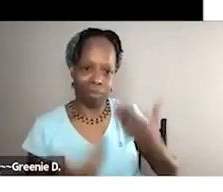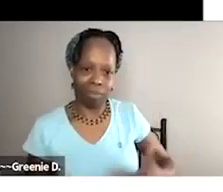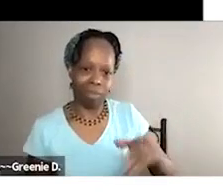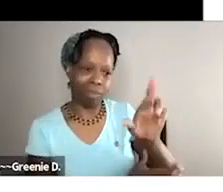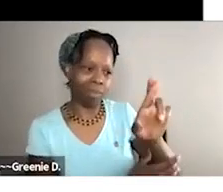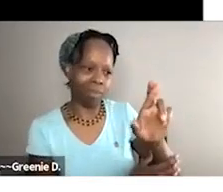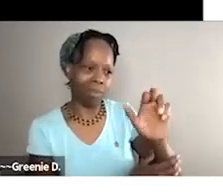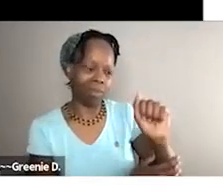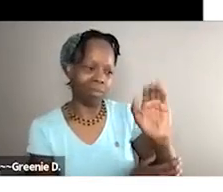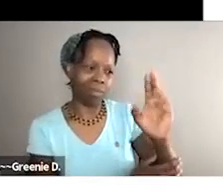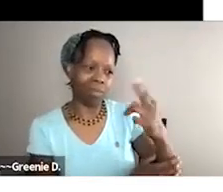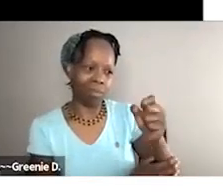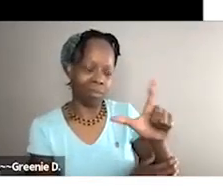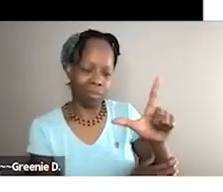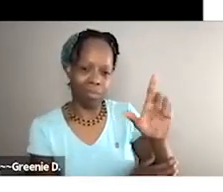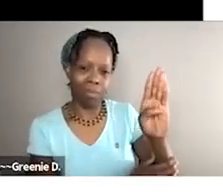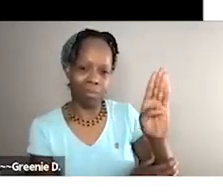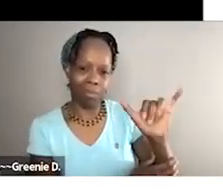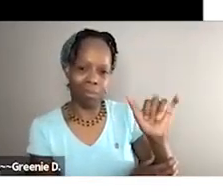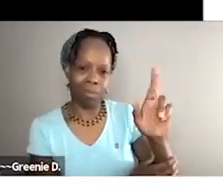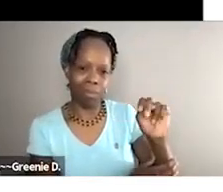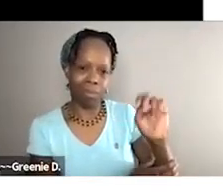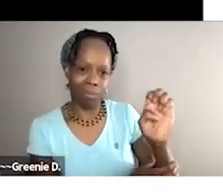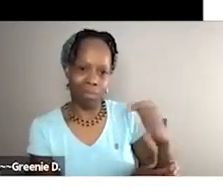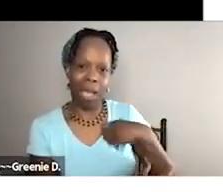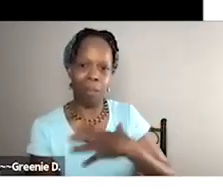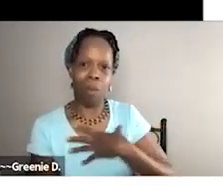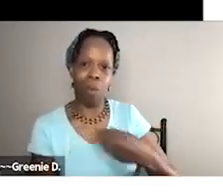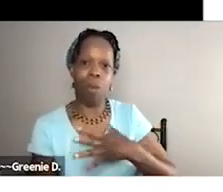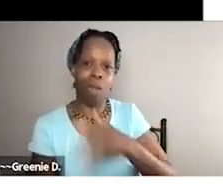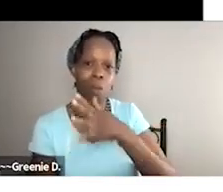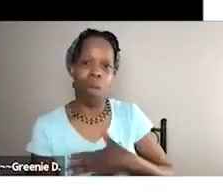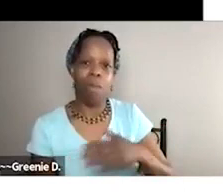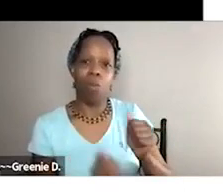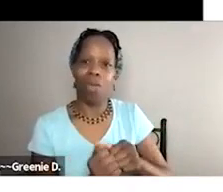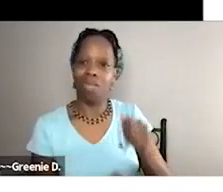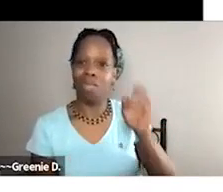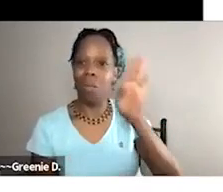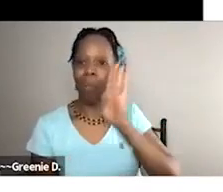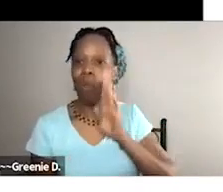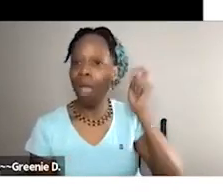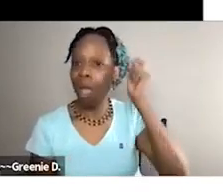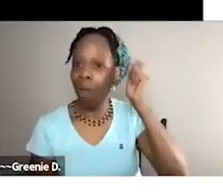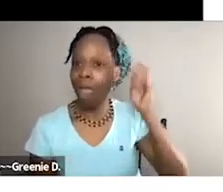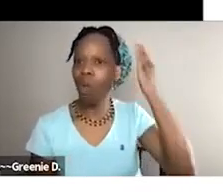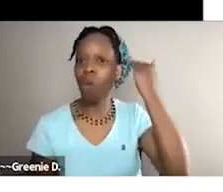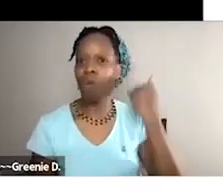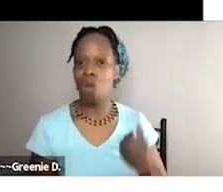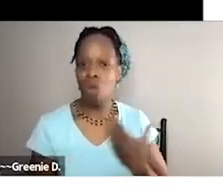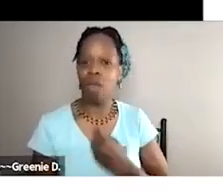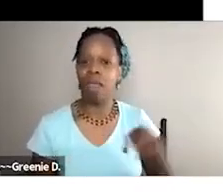with long brown hair, wearing a white shirt and a denim jacket. So if we're thinking about what is